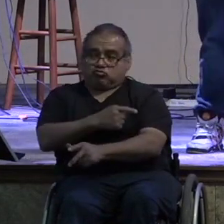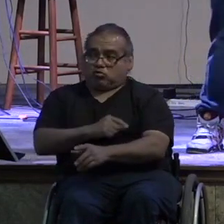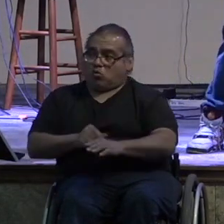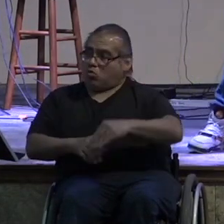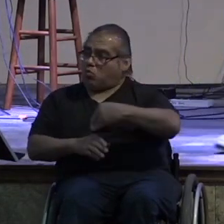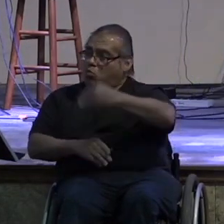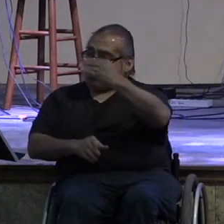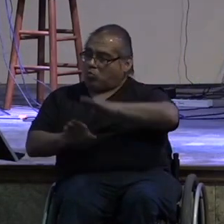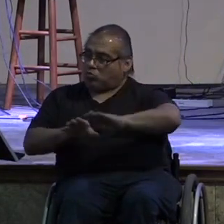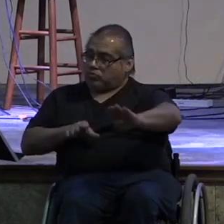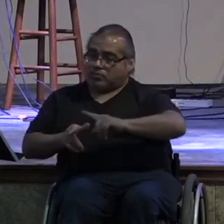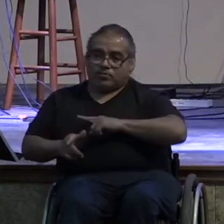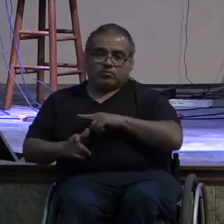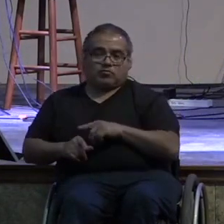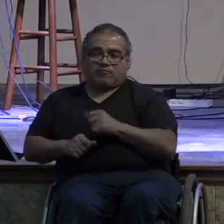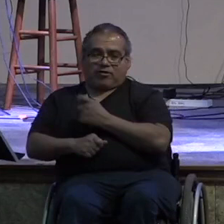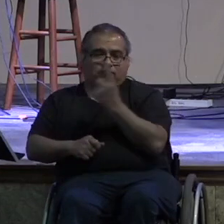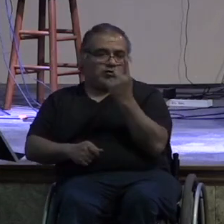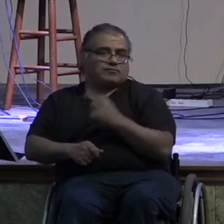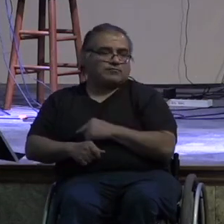roll that into the price of the drink for everybody right